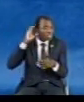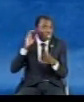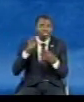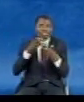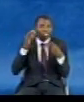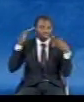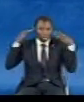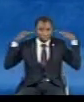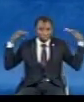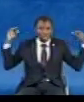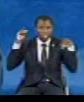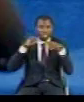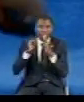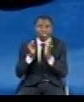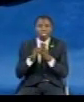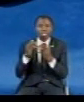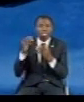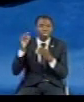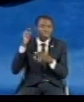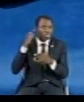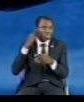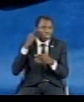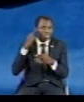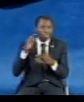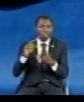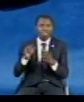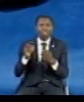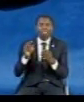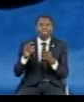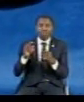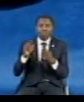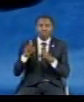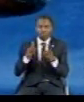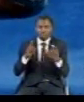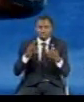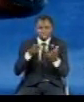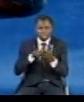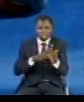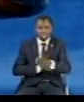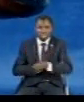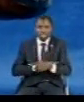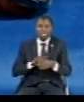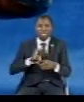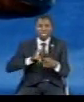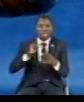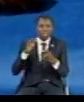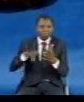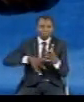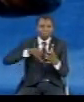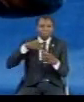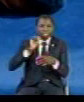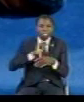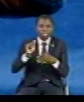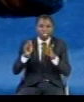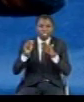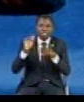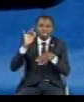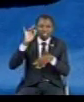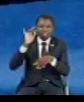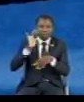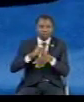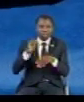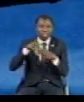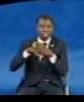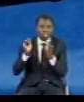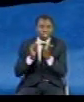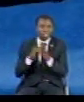today, when the pastor was praying, I felt a shock in the ear. And after the prayers, I tried putting my hand